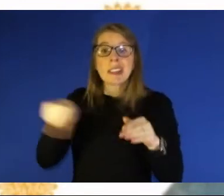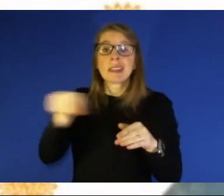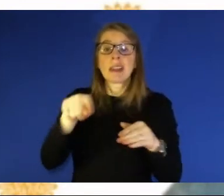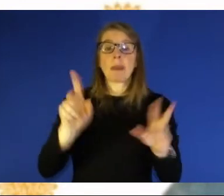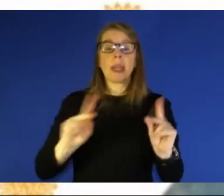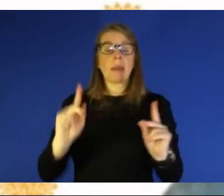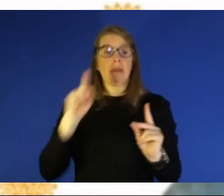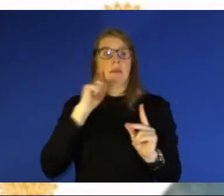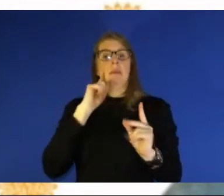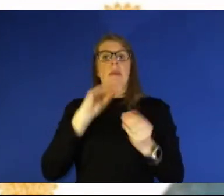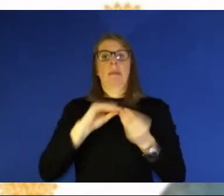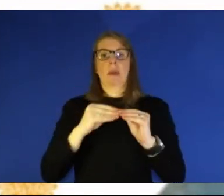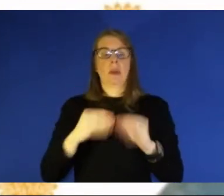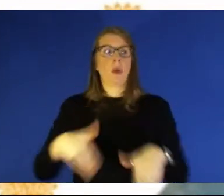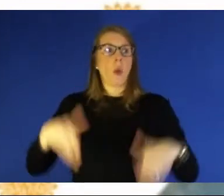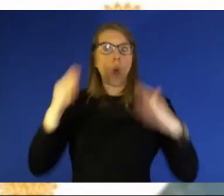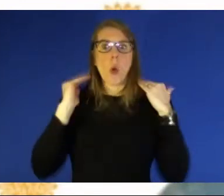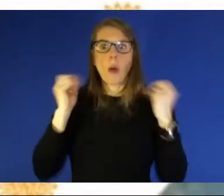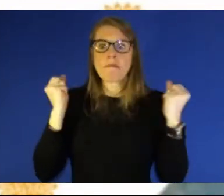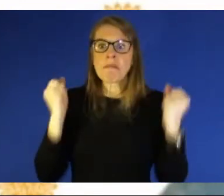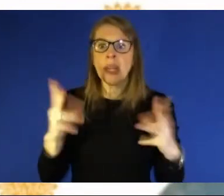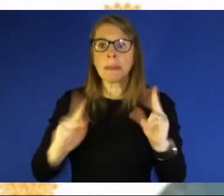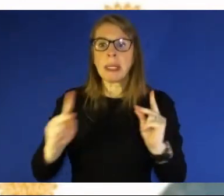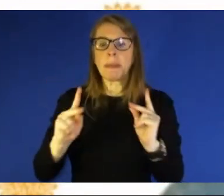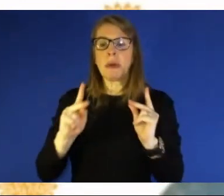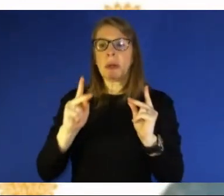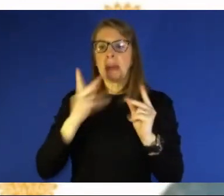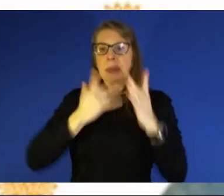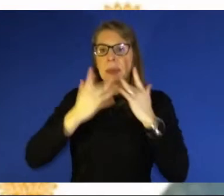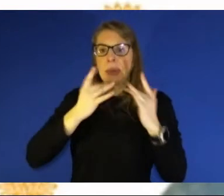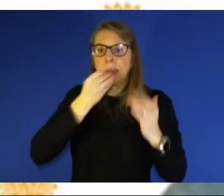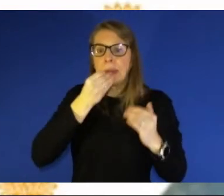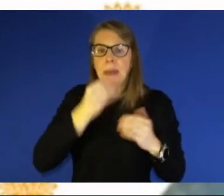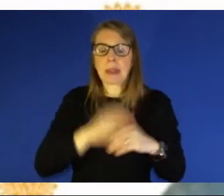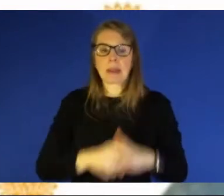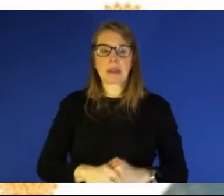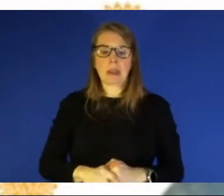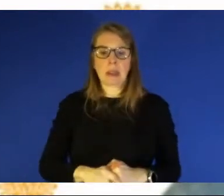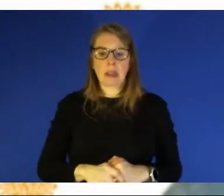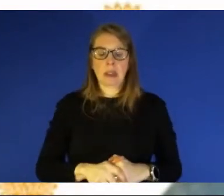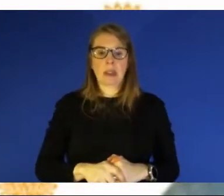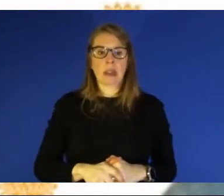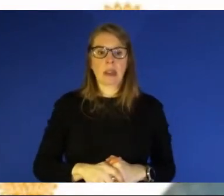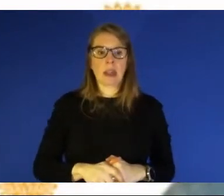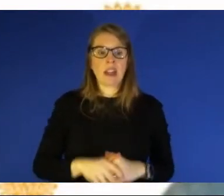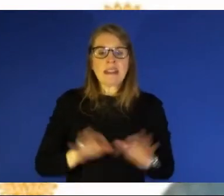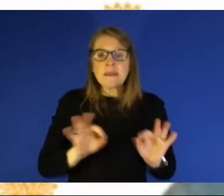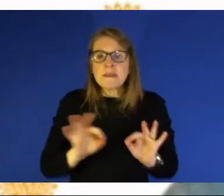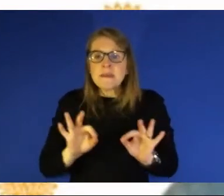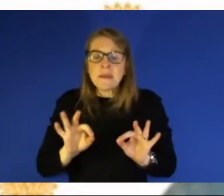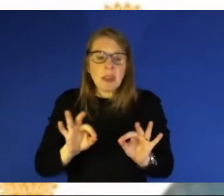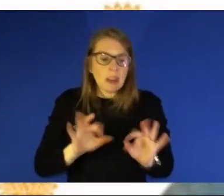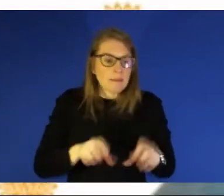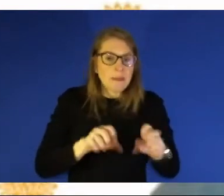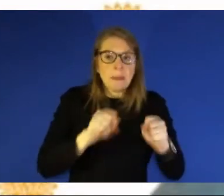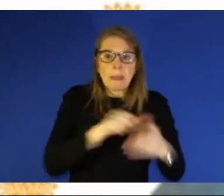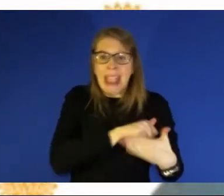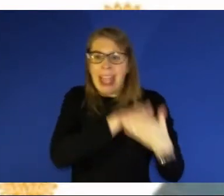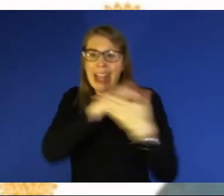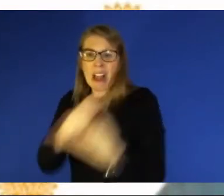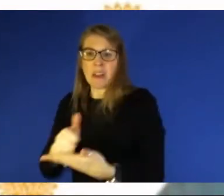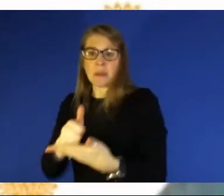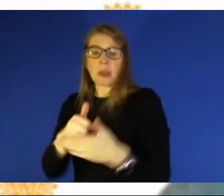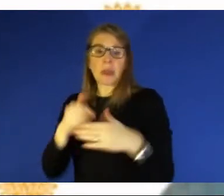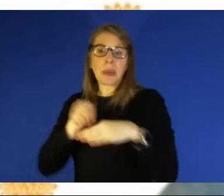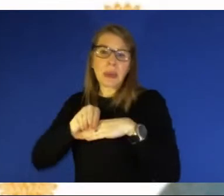are overwhelming and don't think about the small things that they can do to make a difference. Because if each one of us